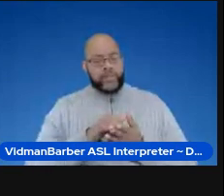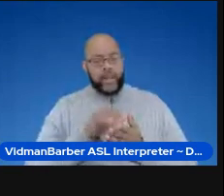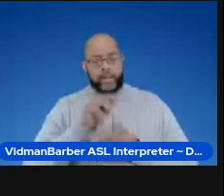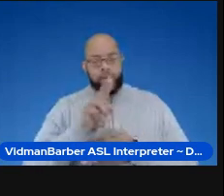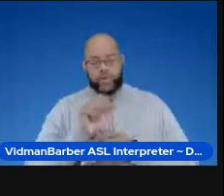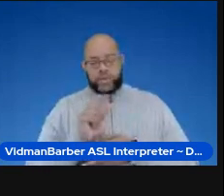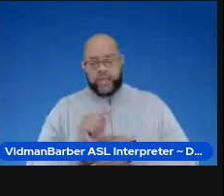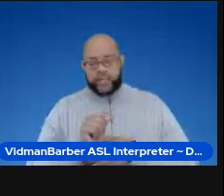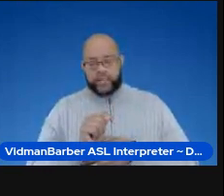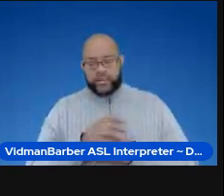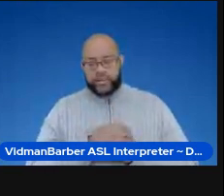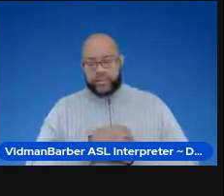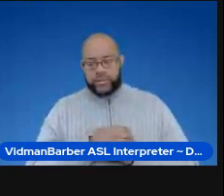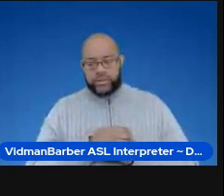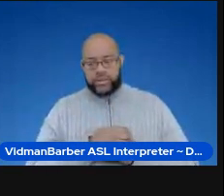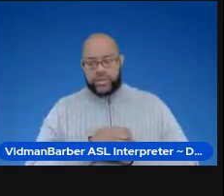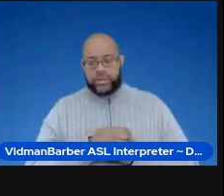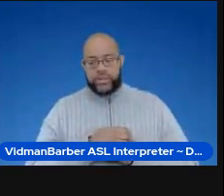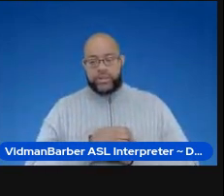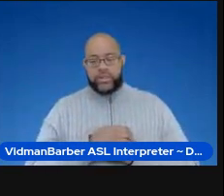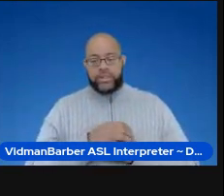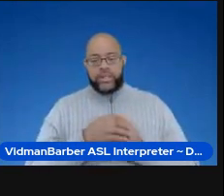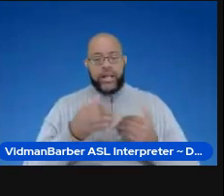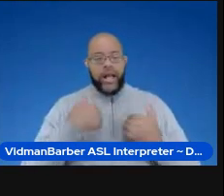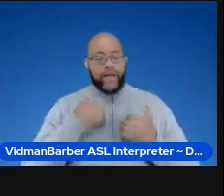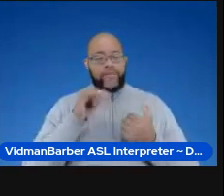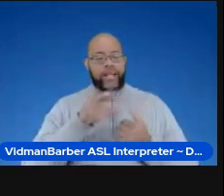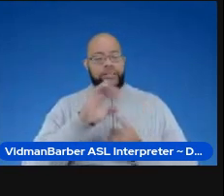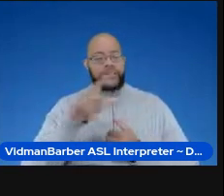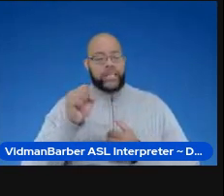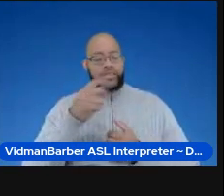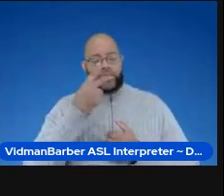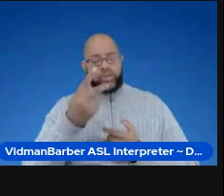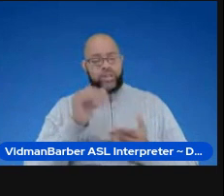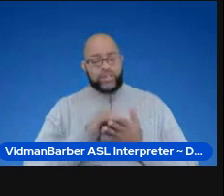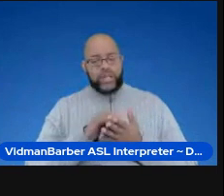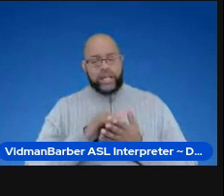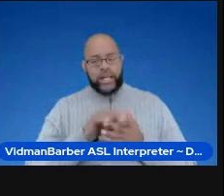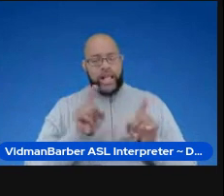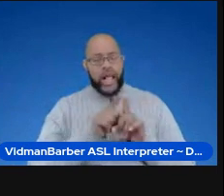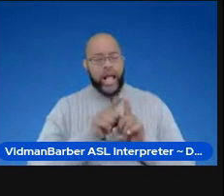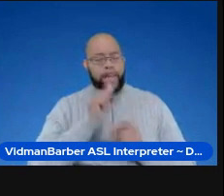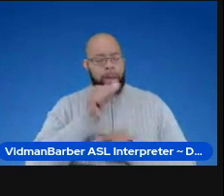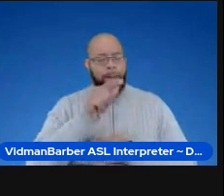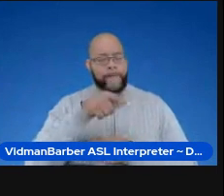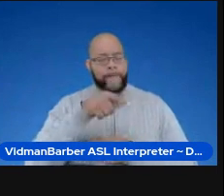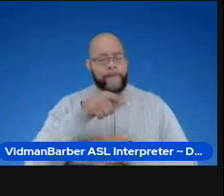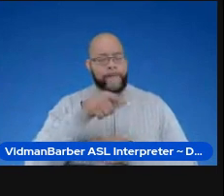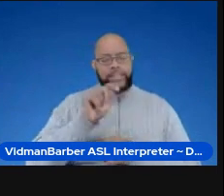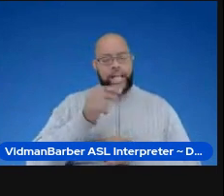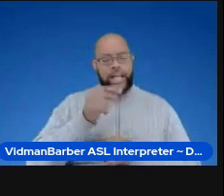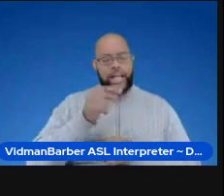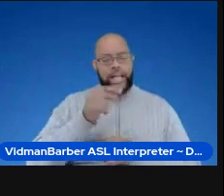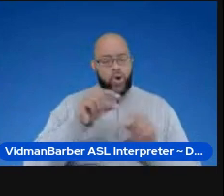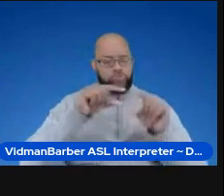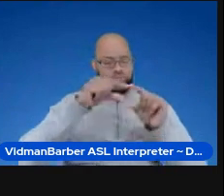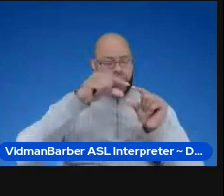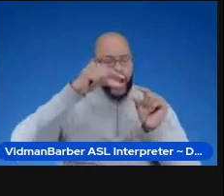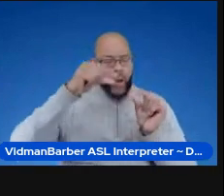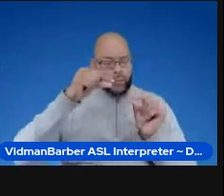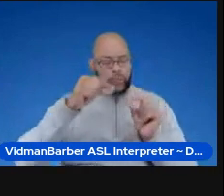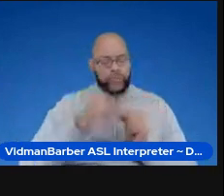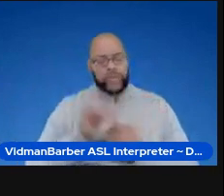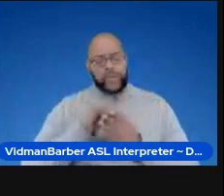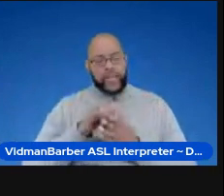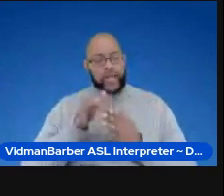oval, but here we have these cells looking quite pistachio shaped. So this in itself will lend